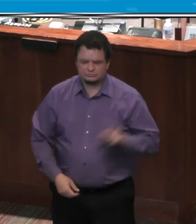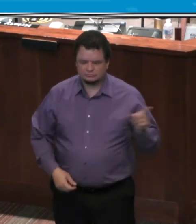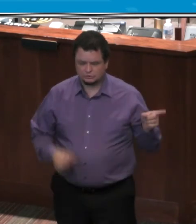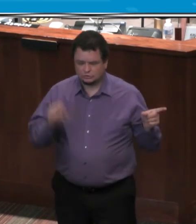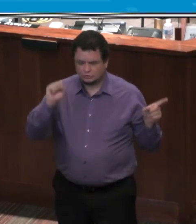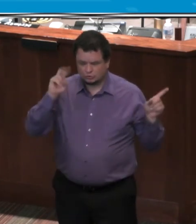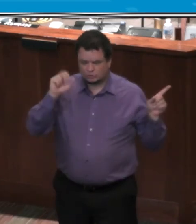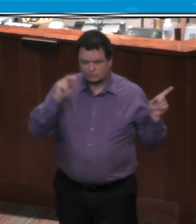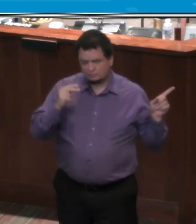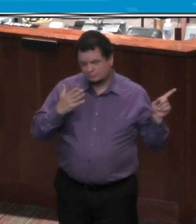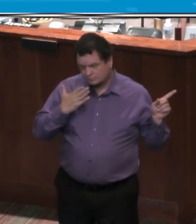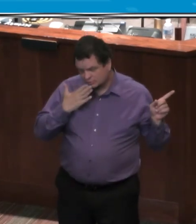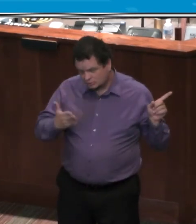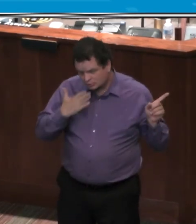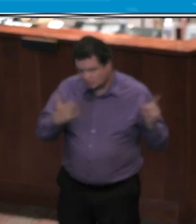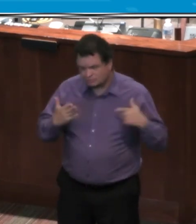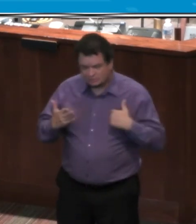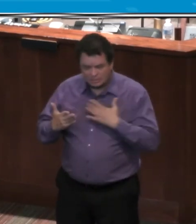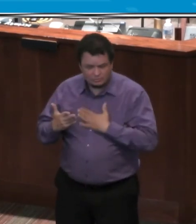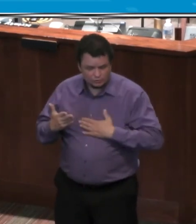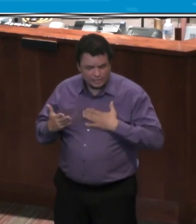it.